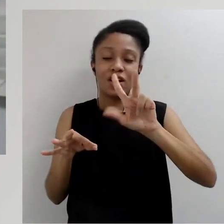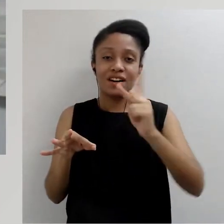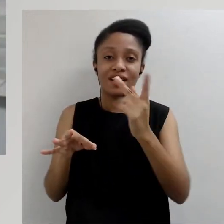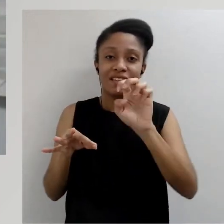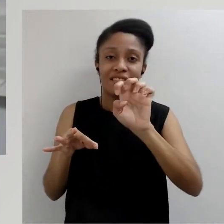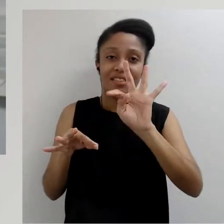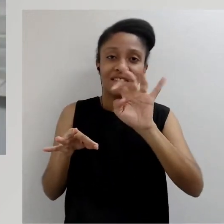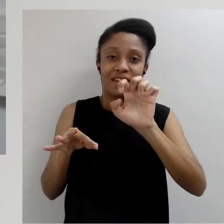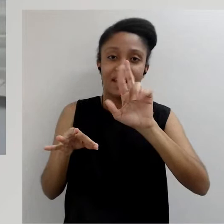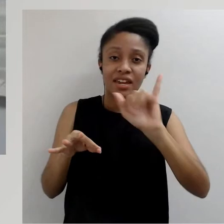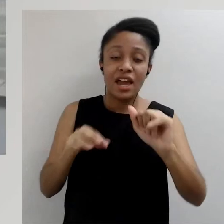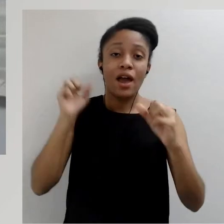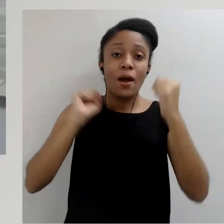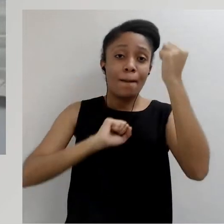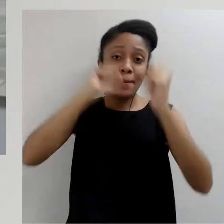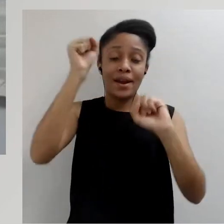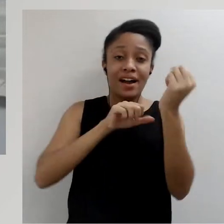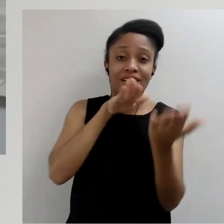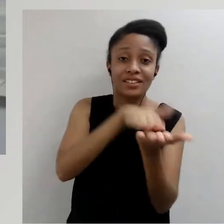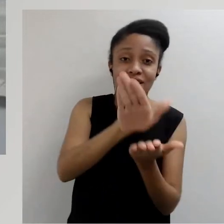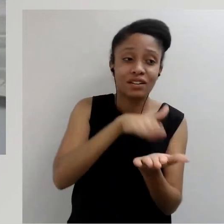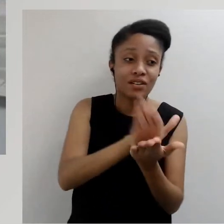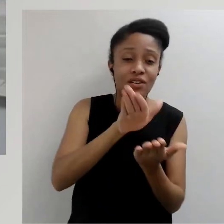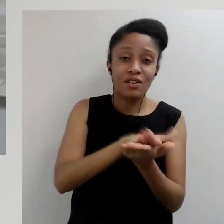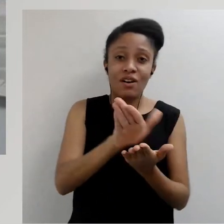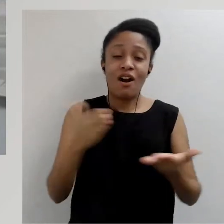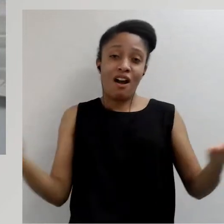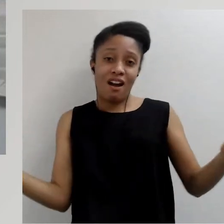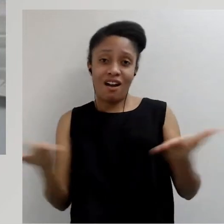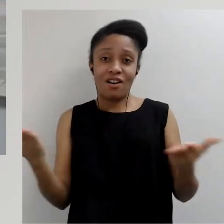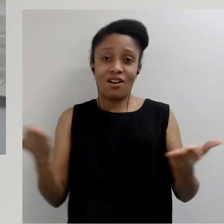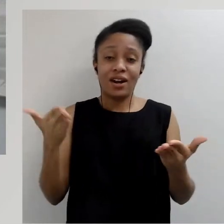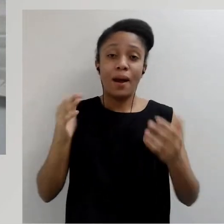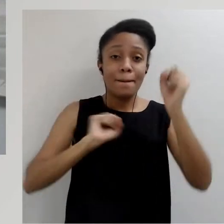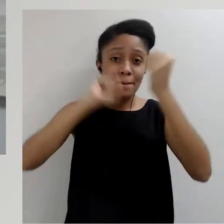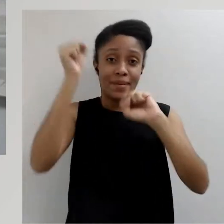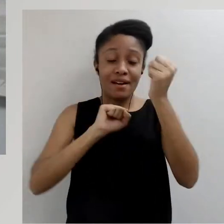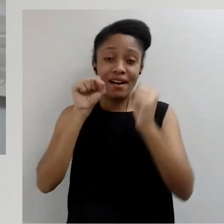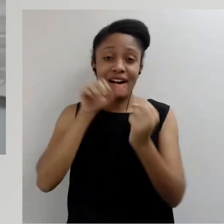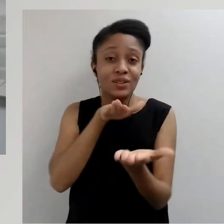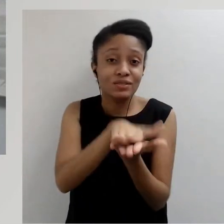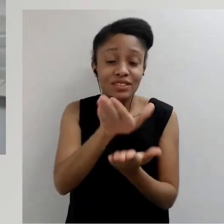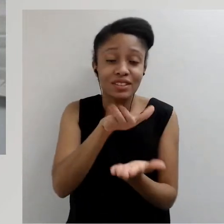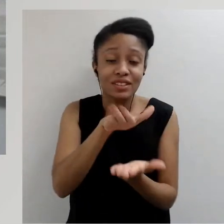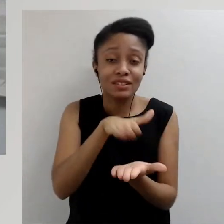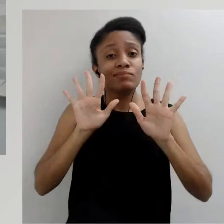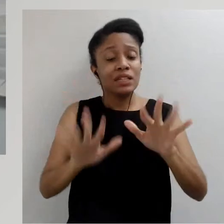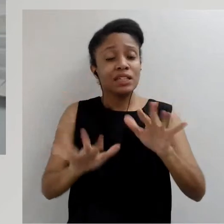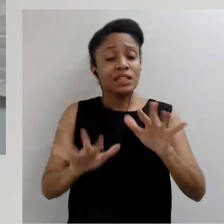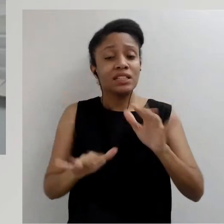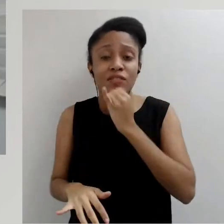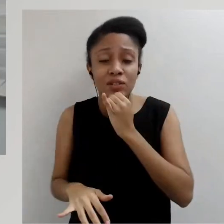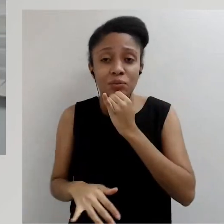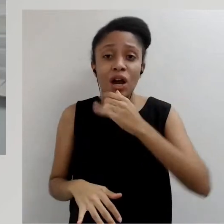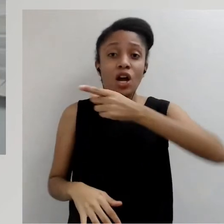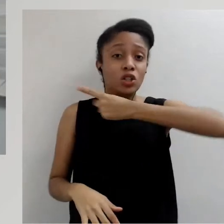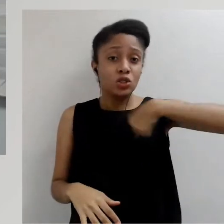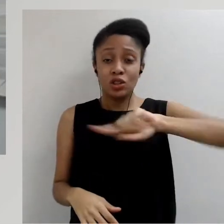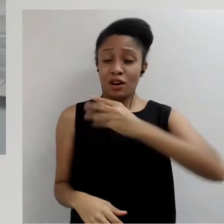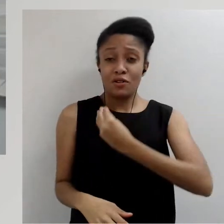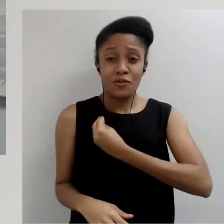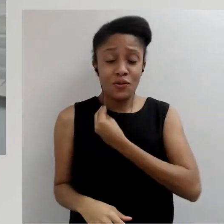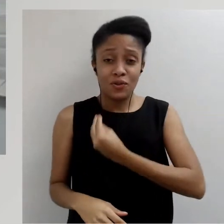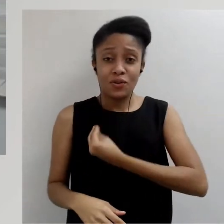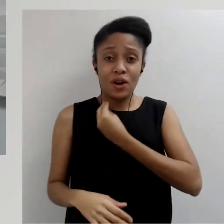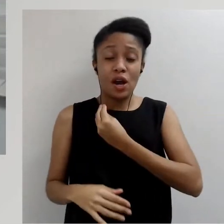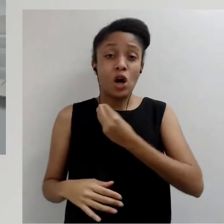this printing. So we have this printing boom in Brazil that today it's something that makes it harder for the industry.